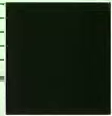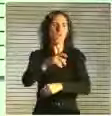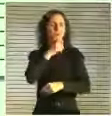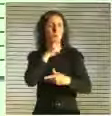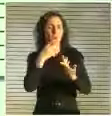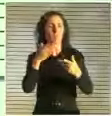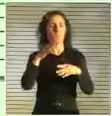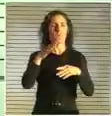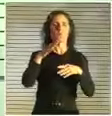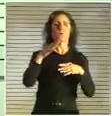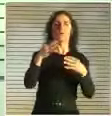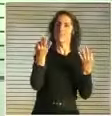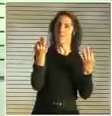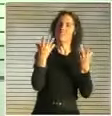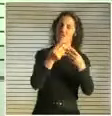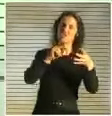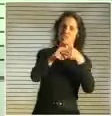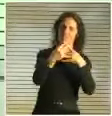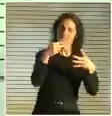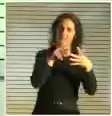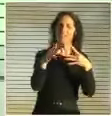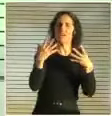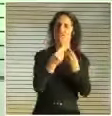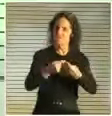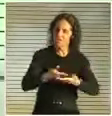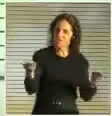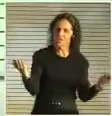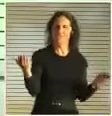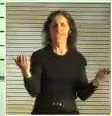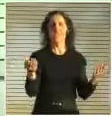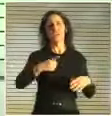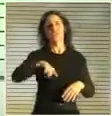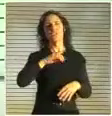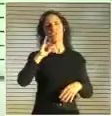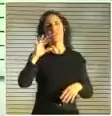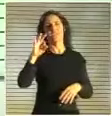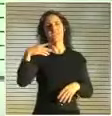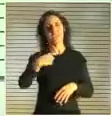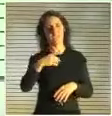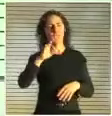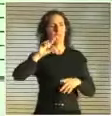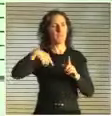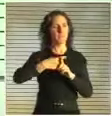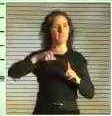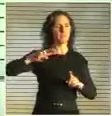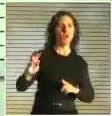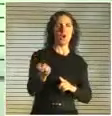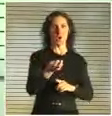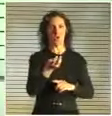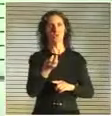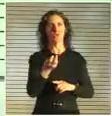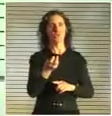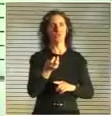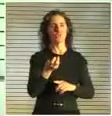the drivers, but we worked with SHA and other partners like WTTC on launching a standard, a label for